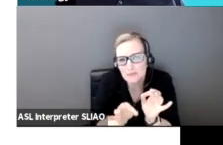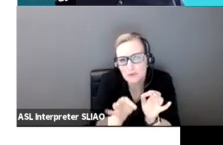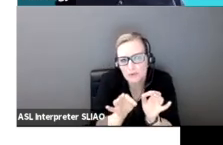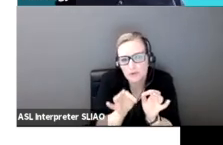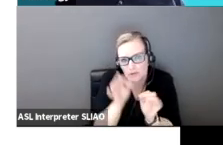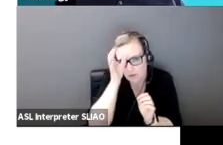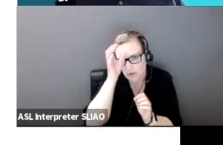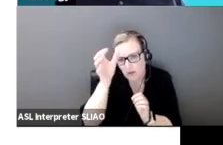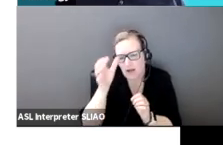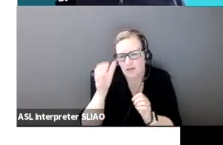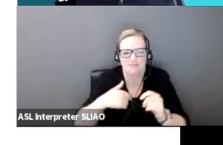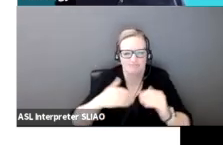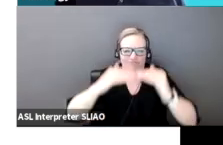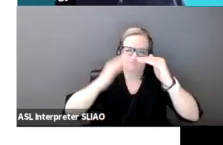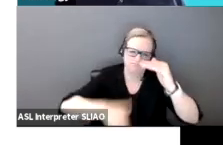under $5,000.